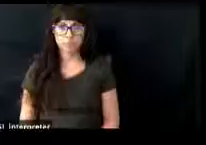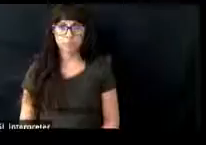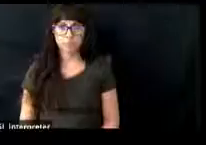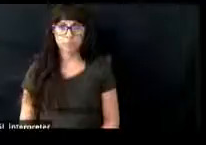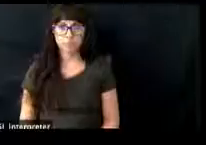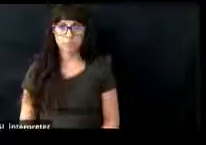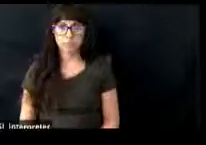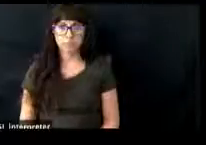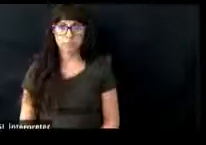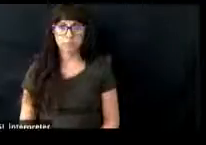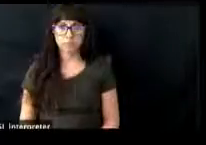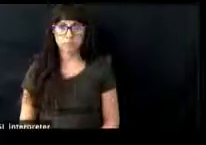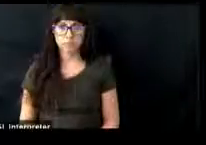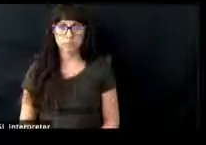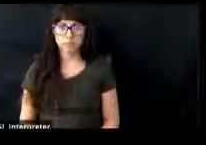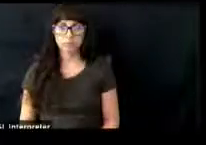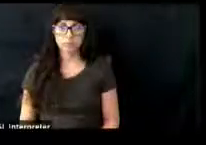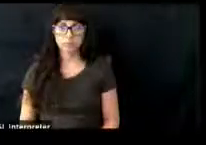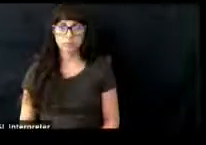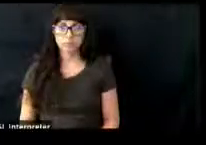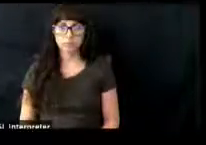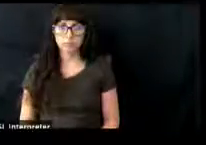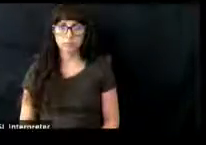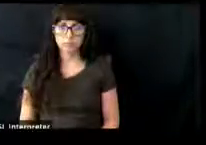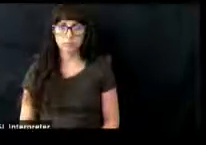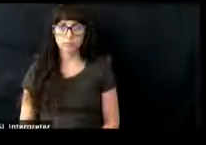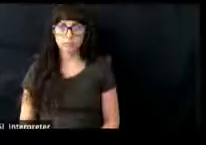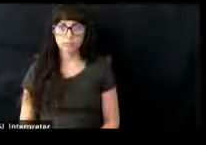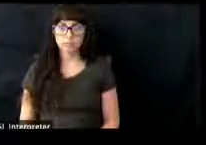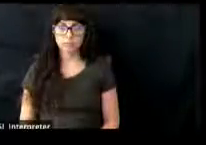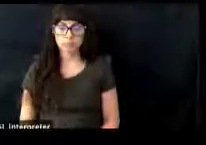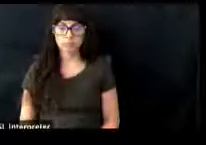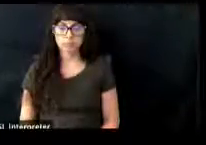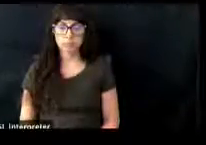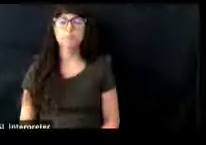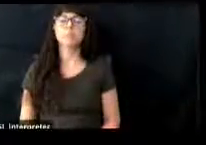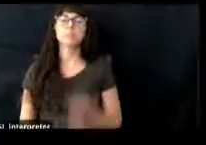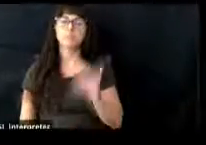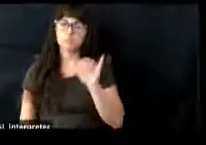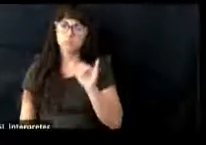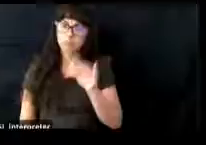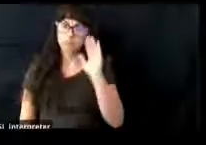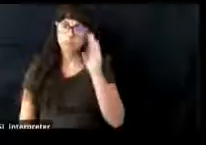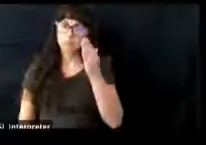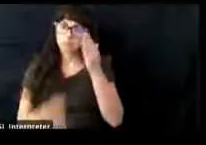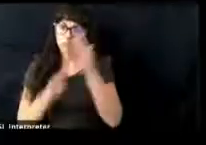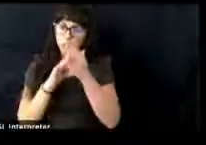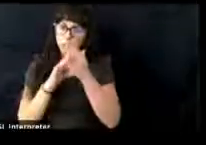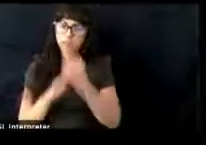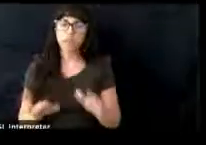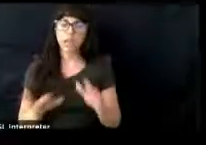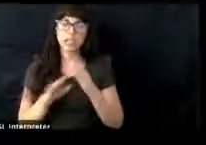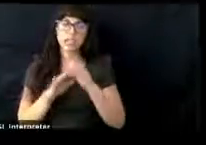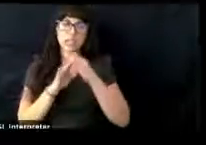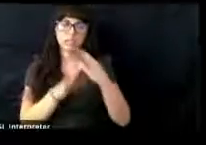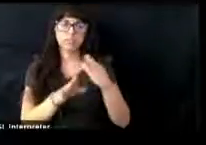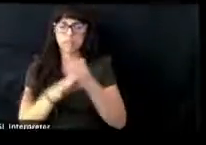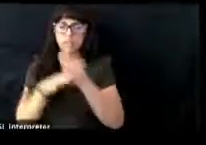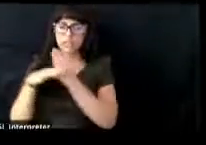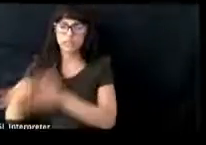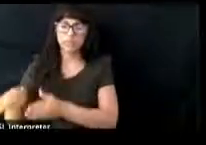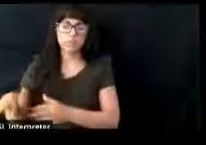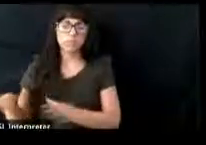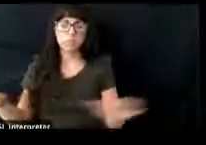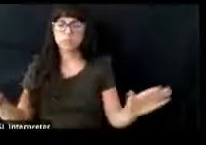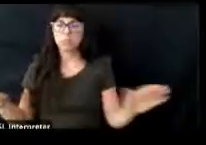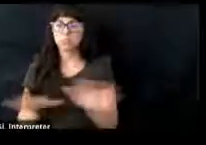transporte. Well, it's very split up, it's very divided, and we would like for it to be united so that